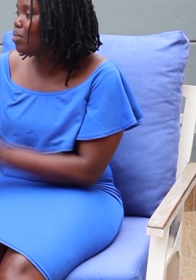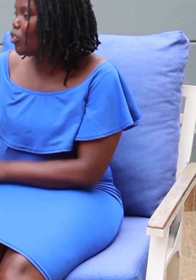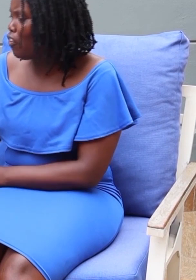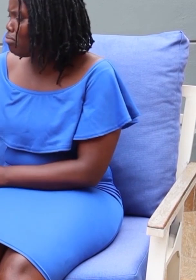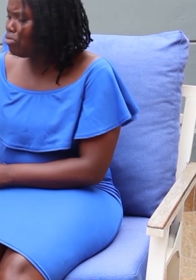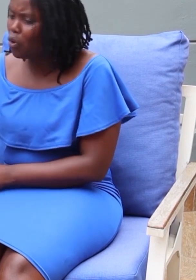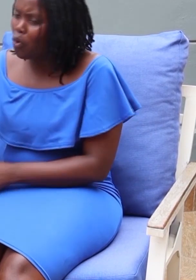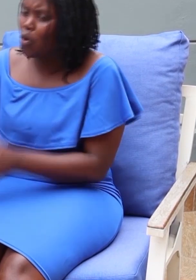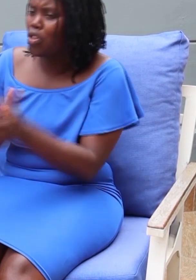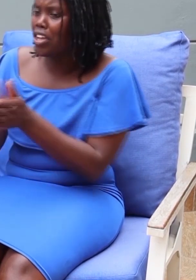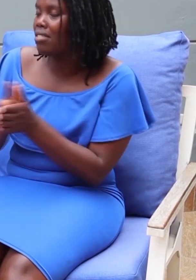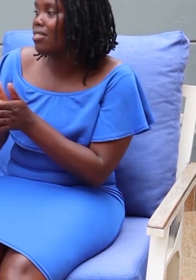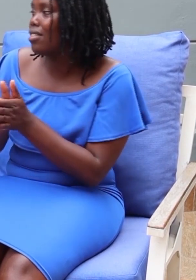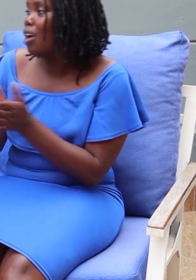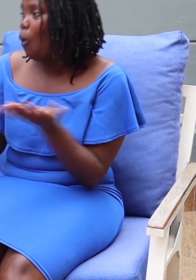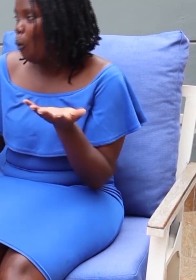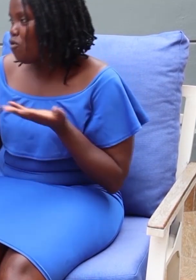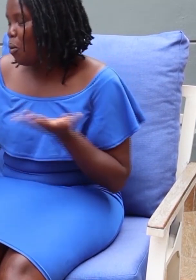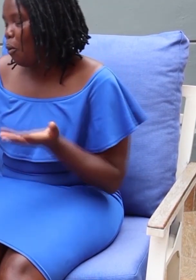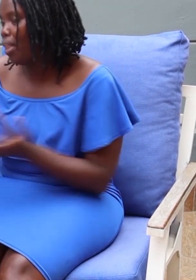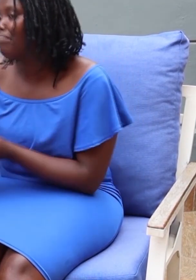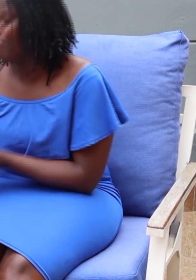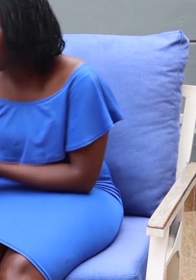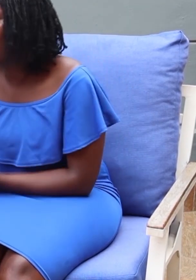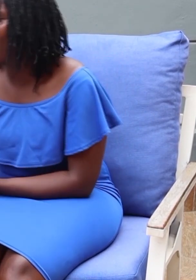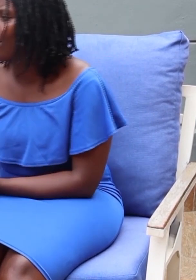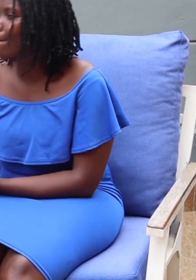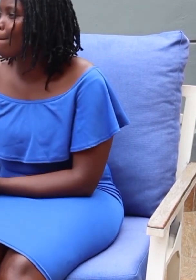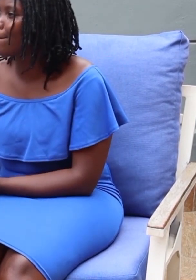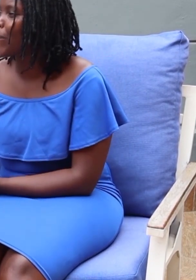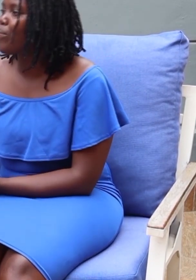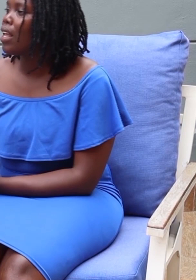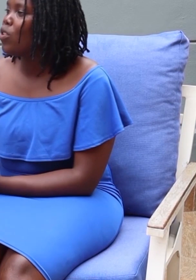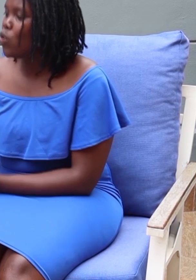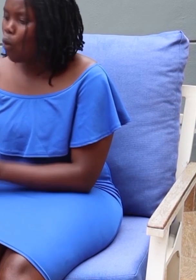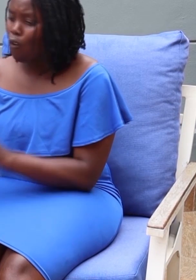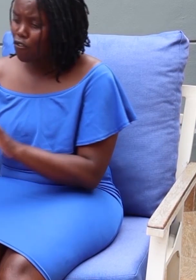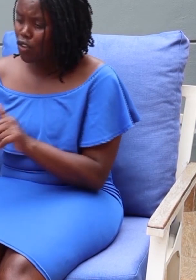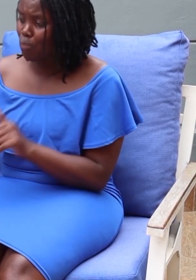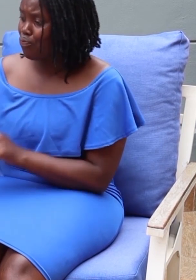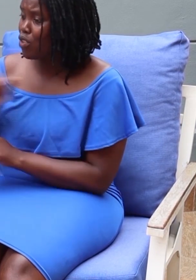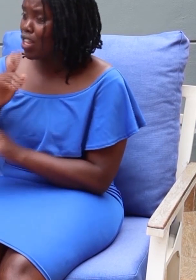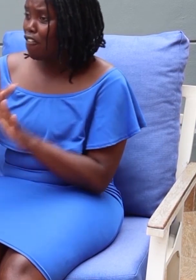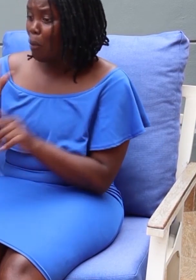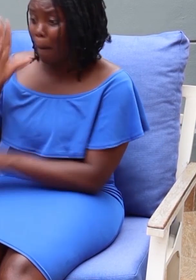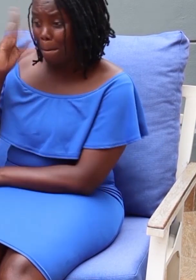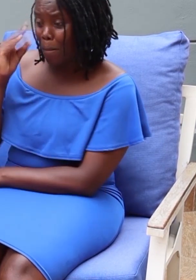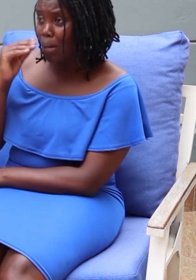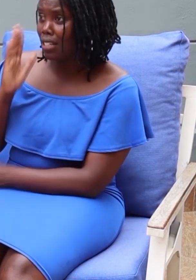so most people say that I was just hurt, so that's why I wanted to understand where you got your interest